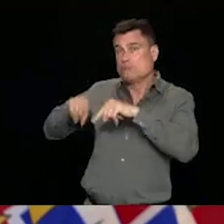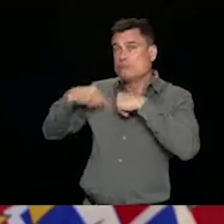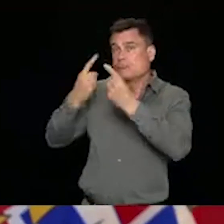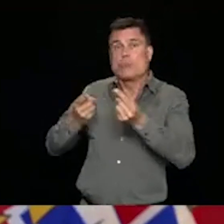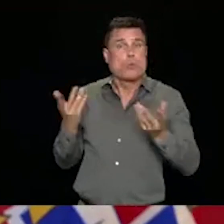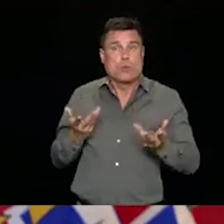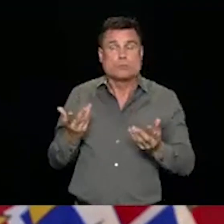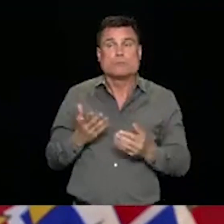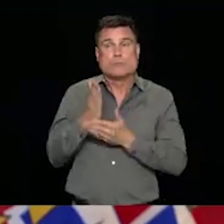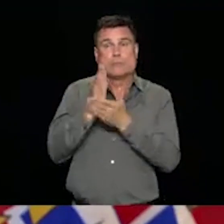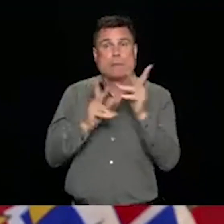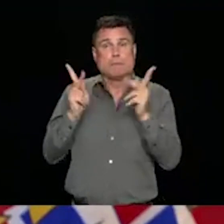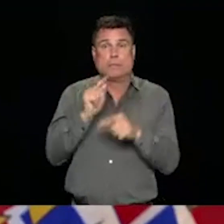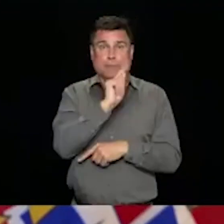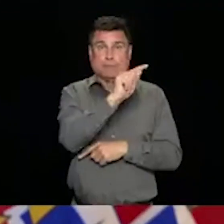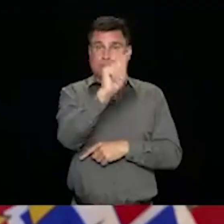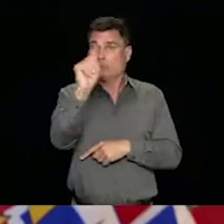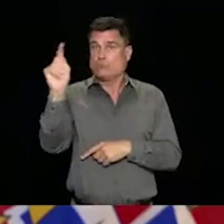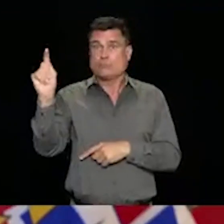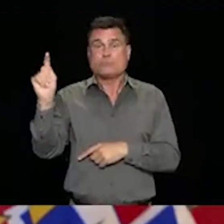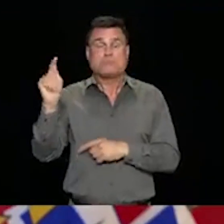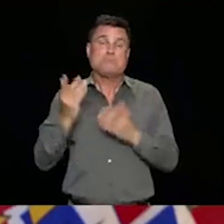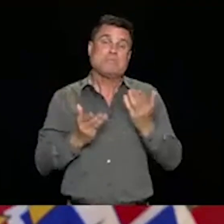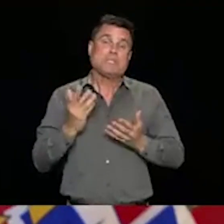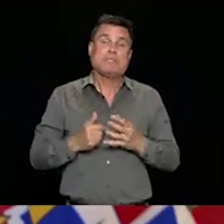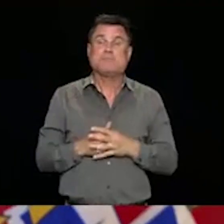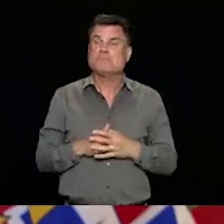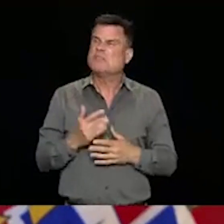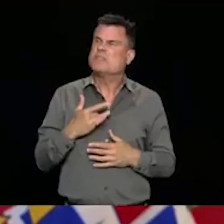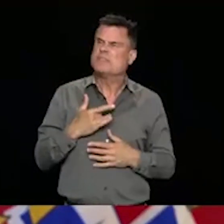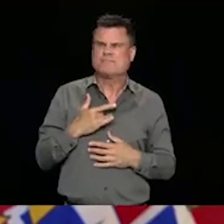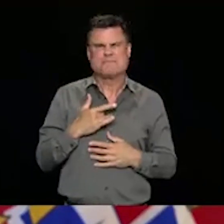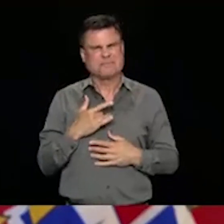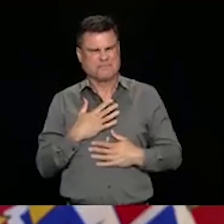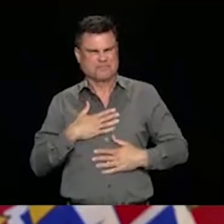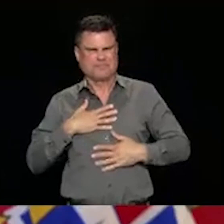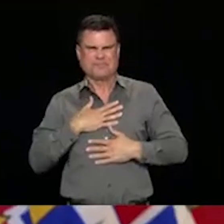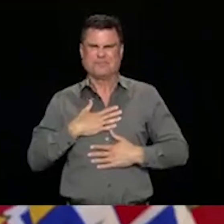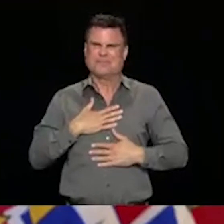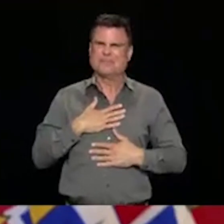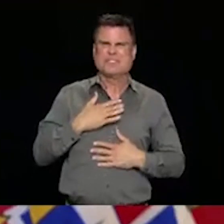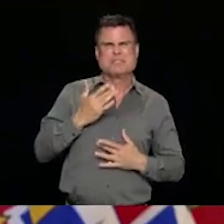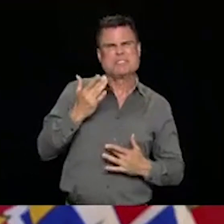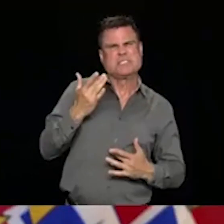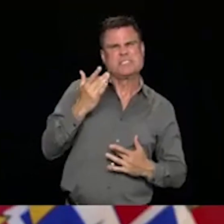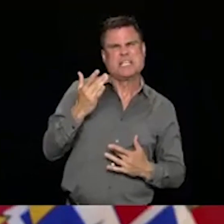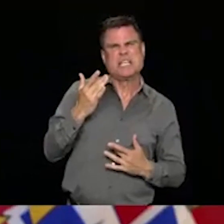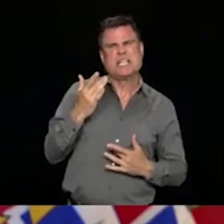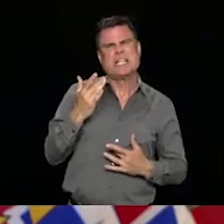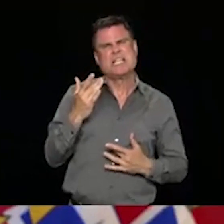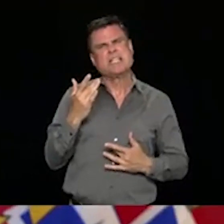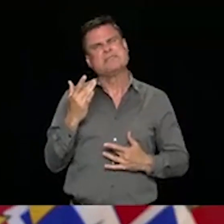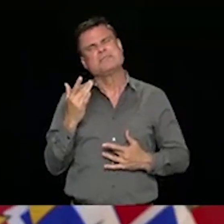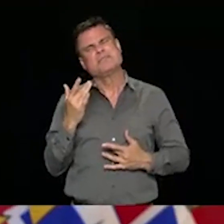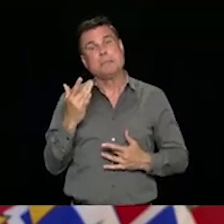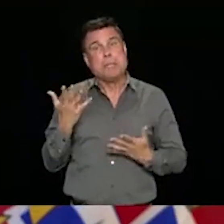virus, that people can have mild enough illness that they may not even recognize it in themselves. So we are starting